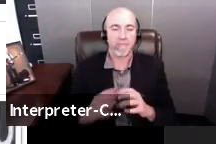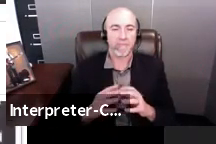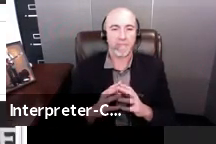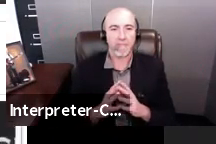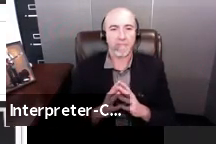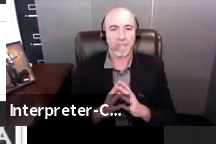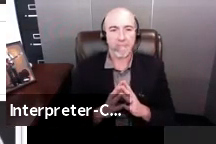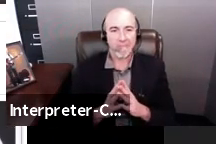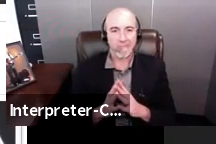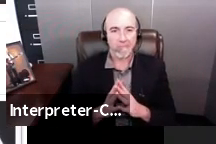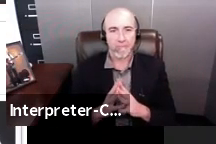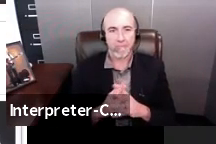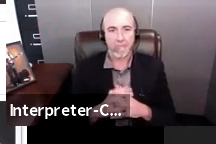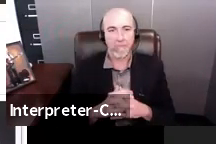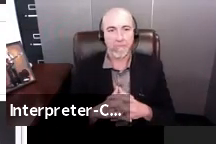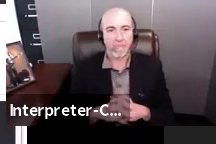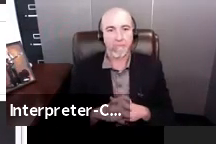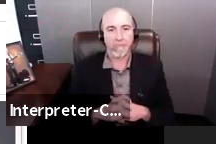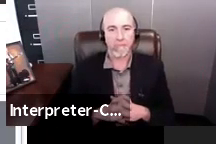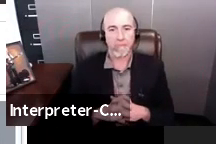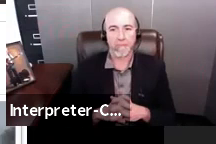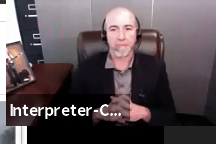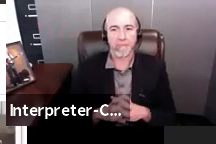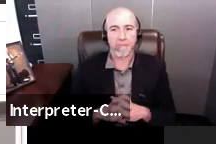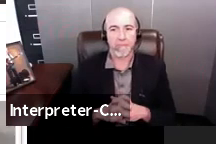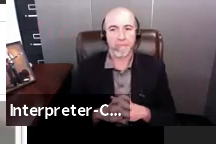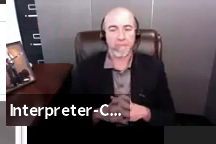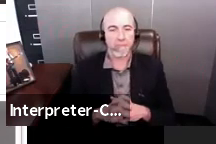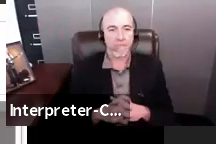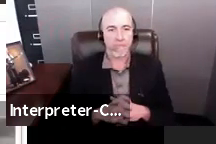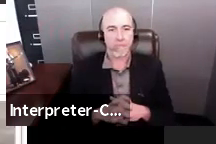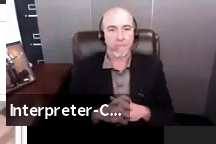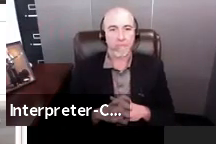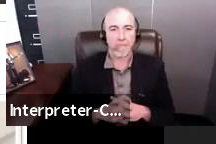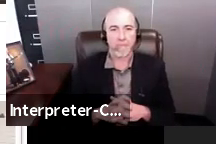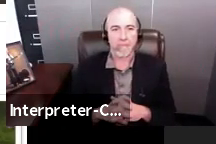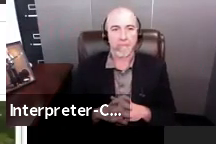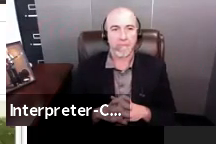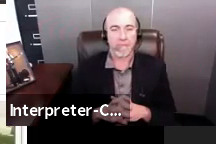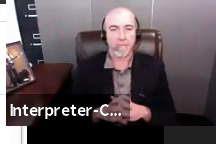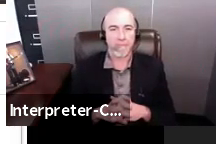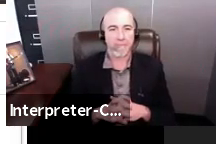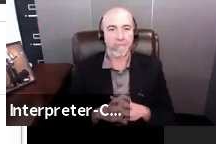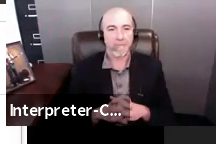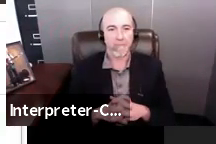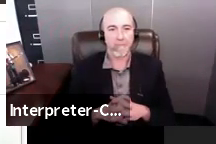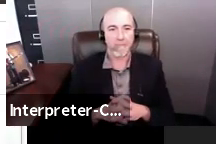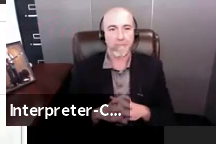Thank you.